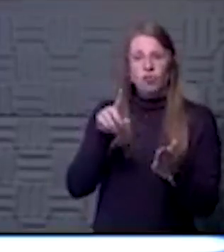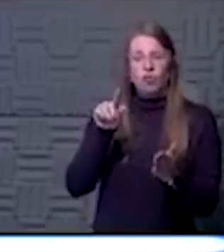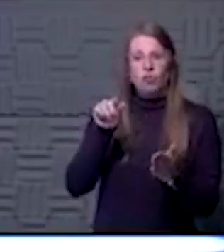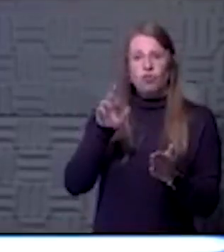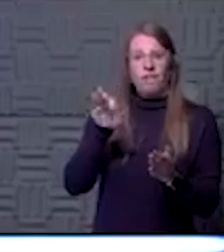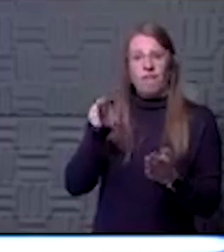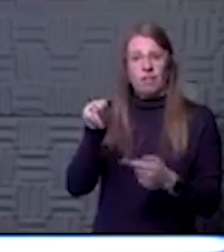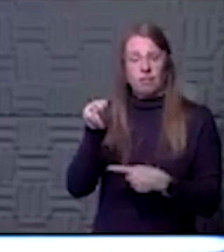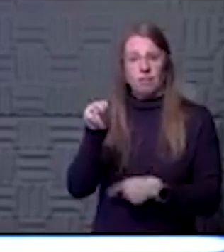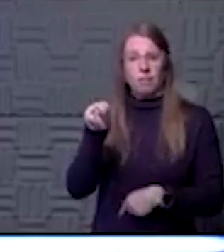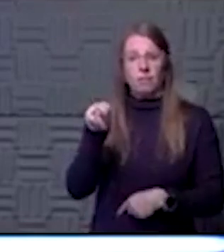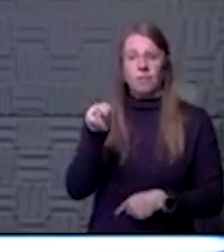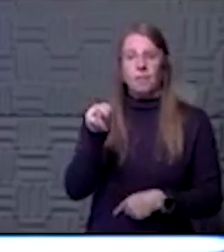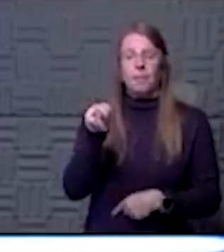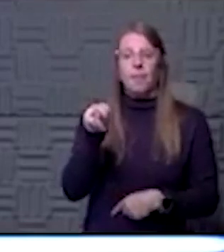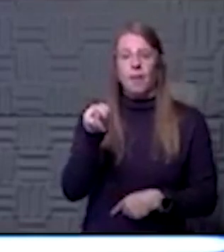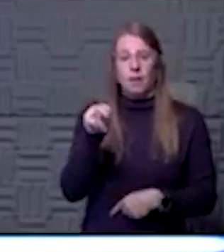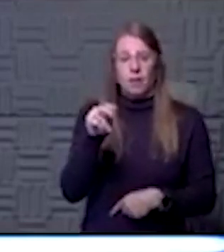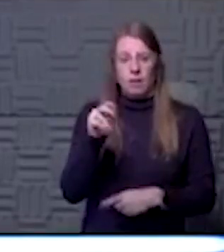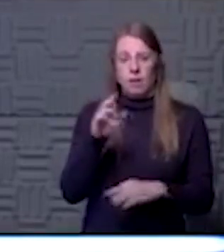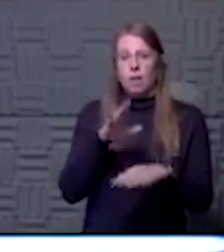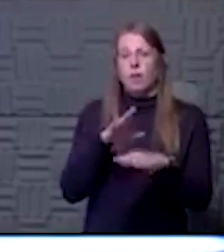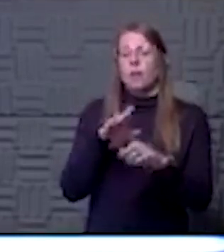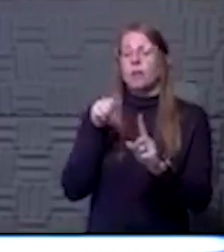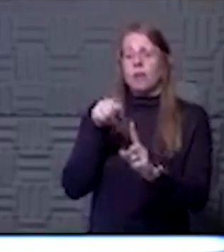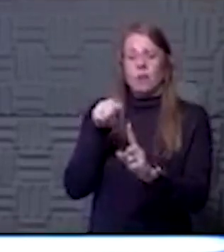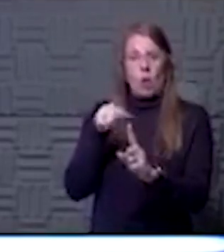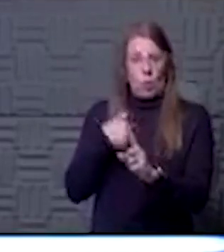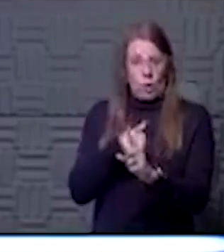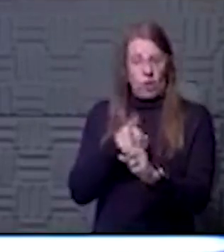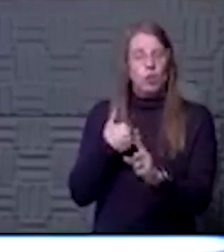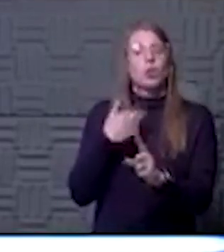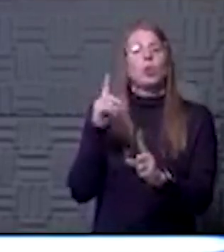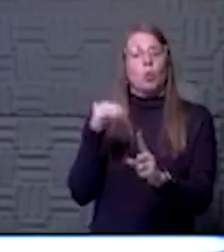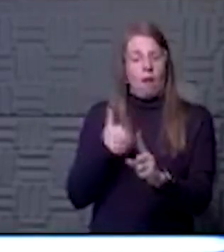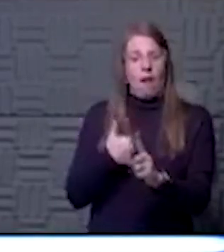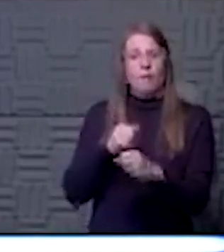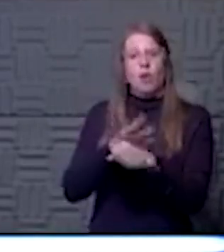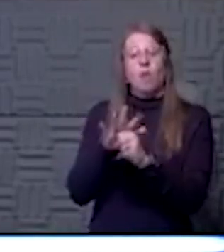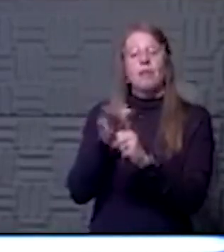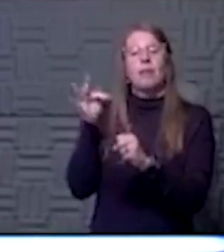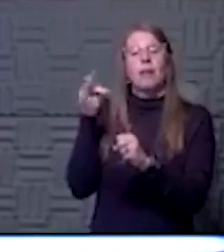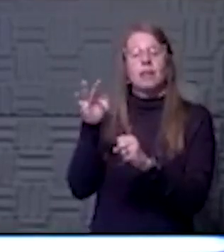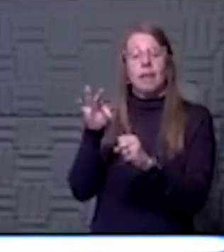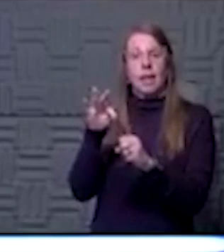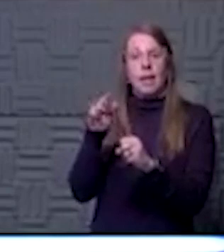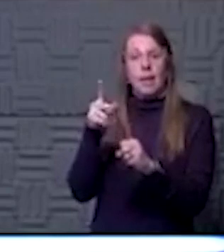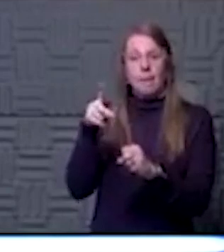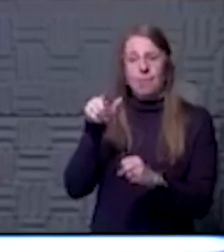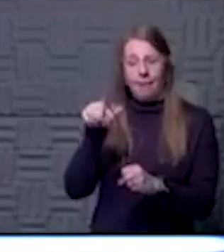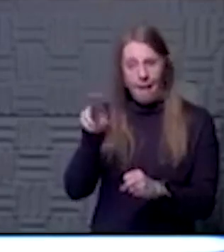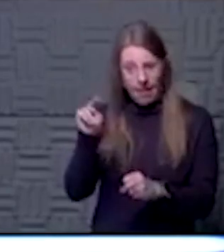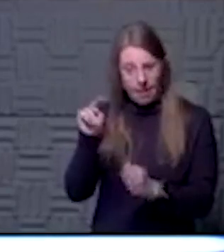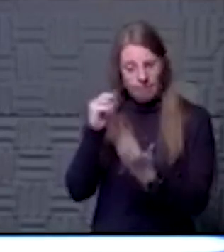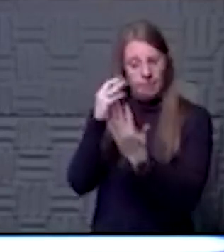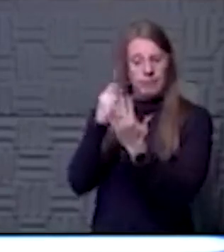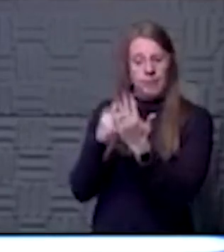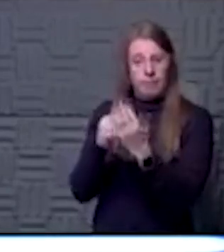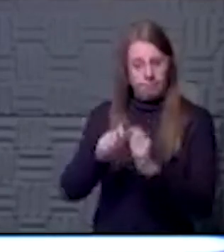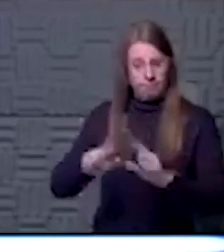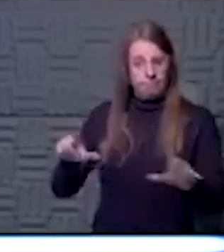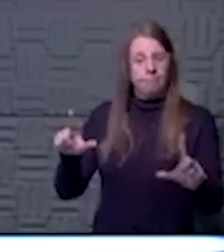I would just like to point out we do have the COVID-19 vaccination plan is in draft form that just went up on